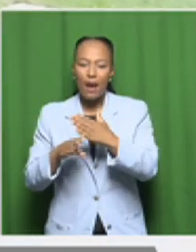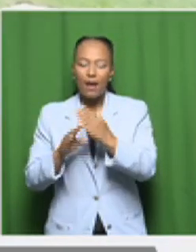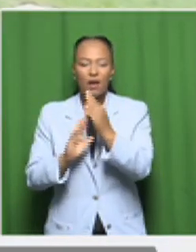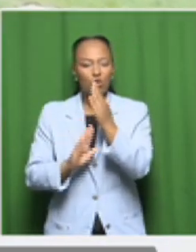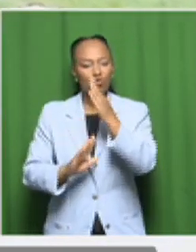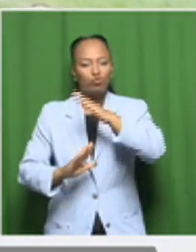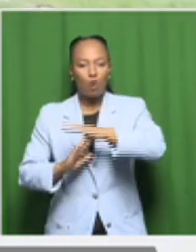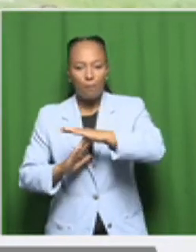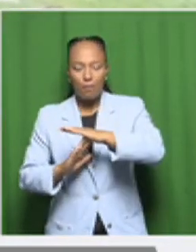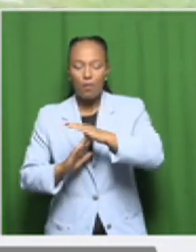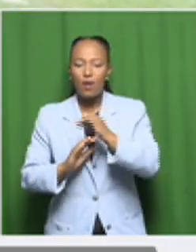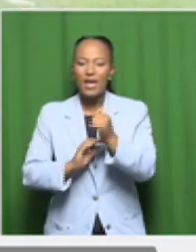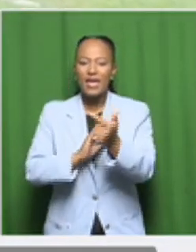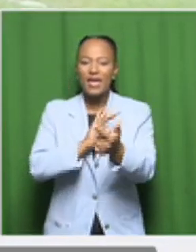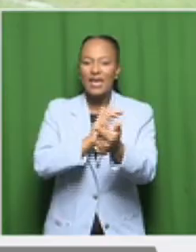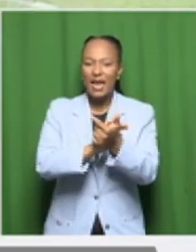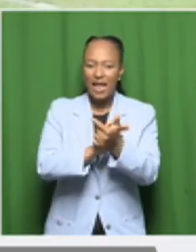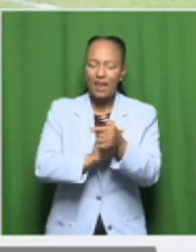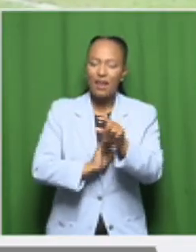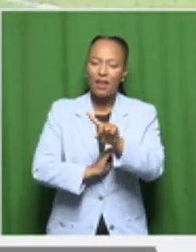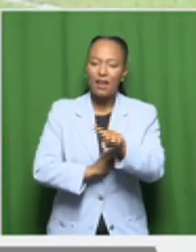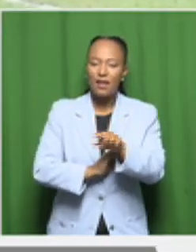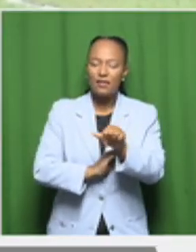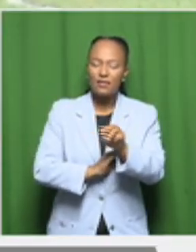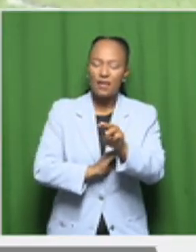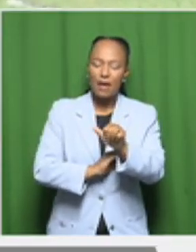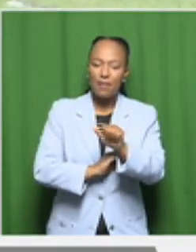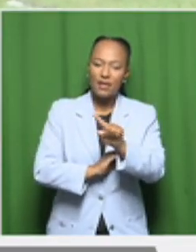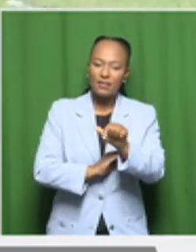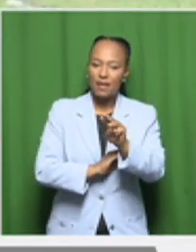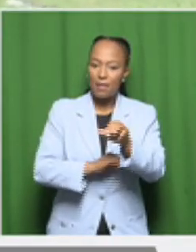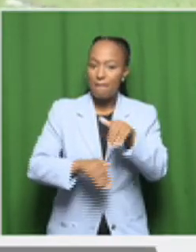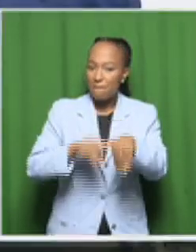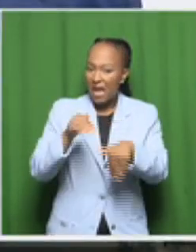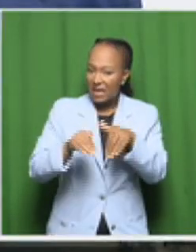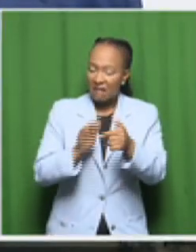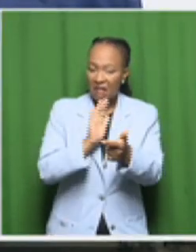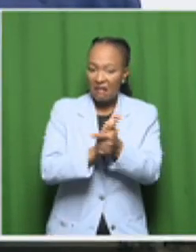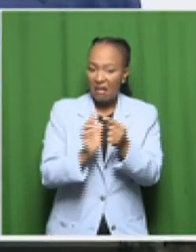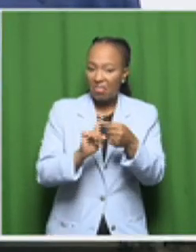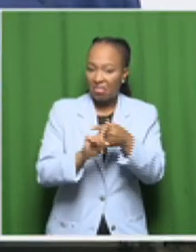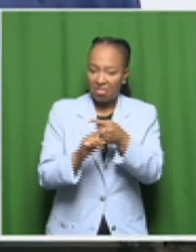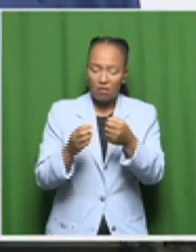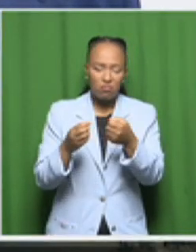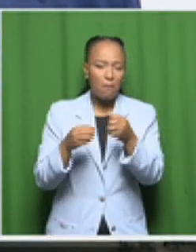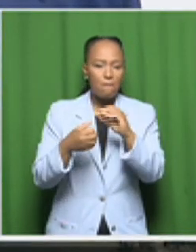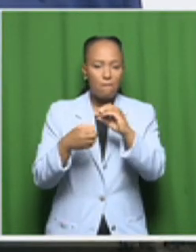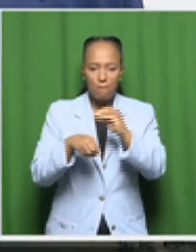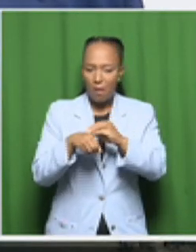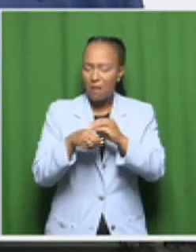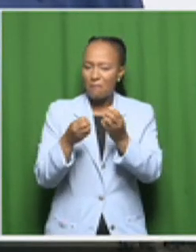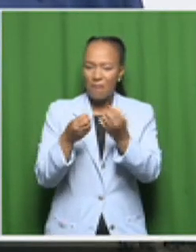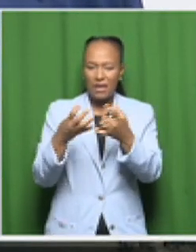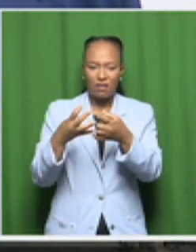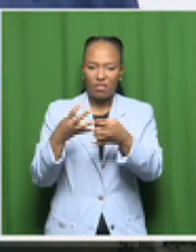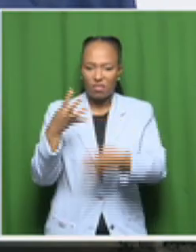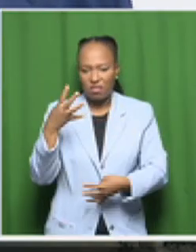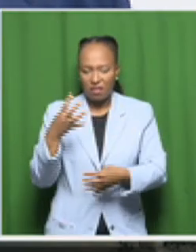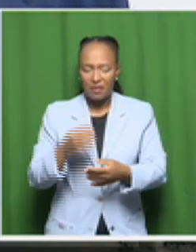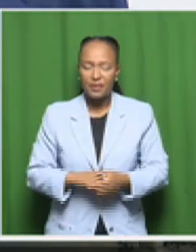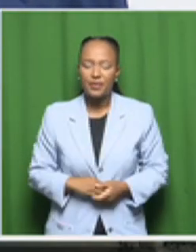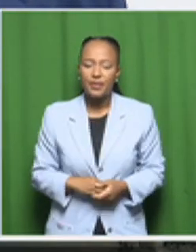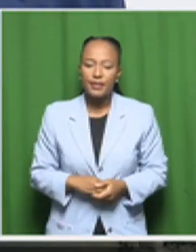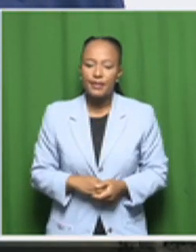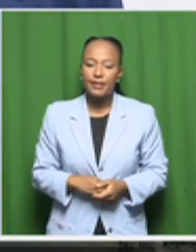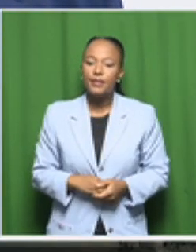province with potholes and infrastructure challenges. From us here, back to you in studio. All right, Sentleeng, thank you very, very much. And we will,